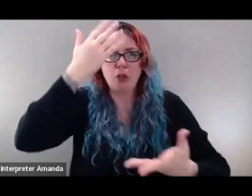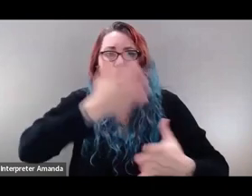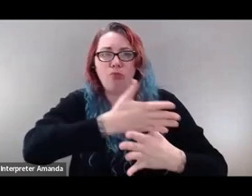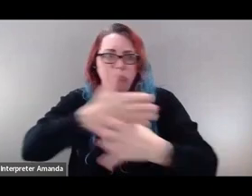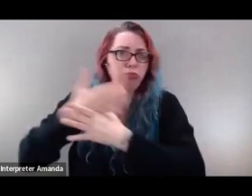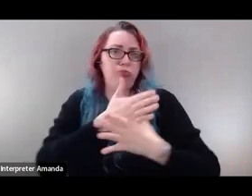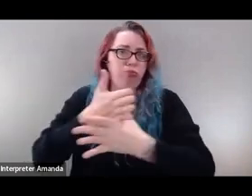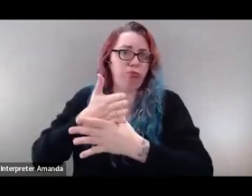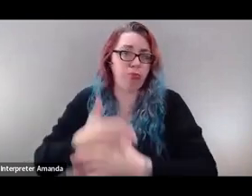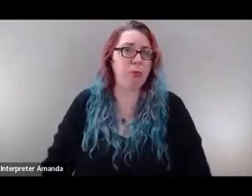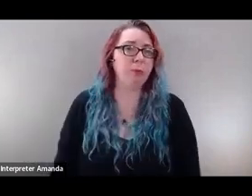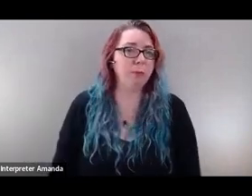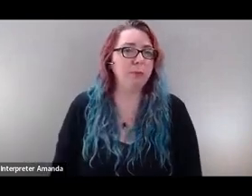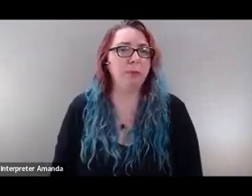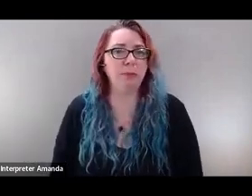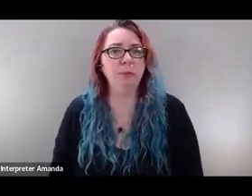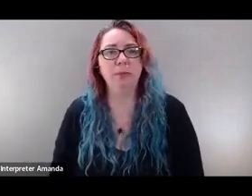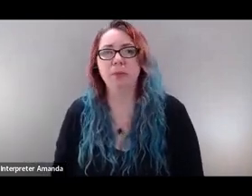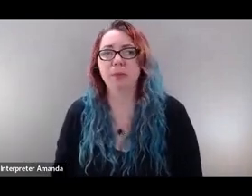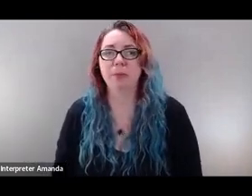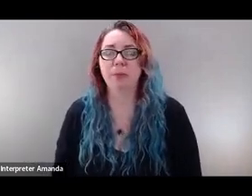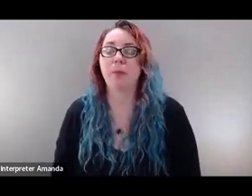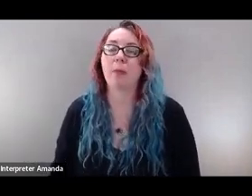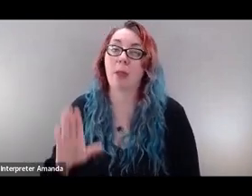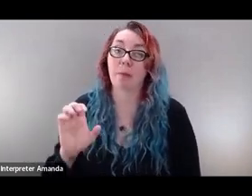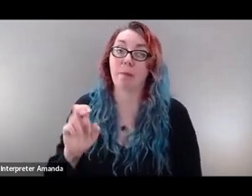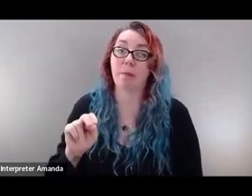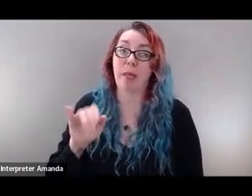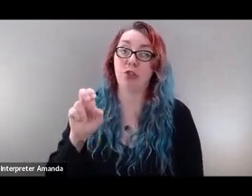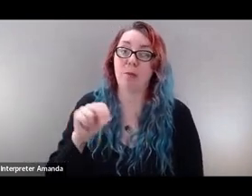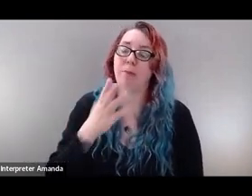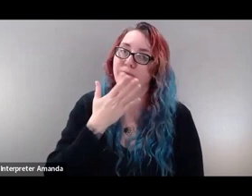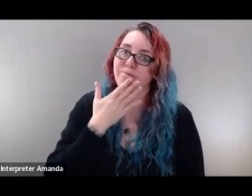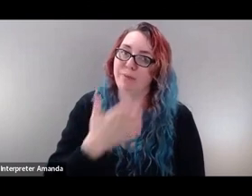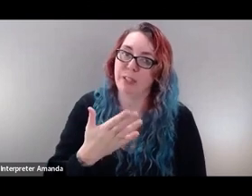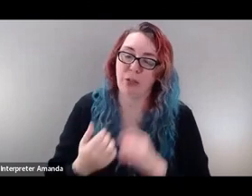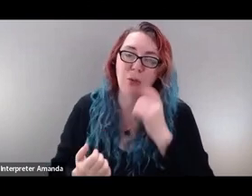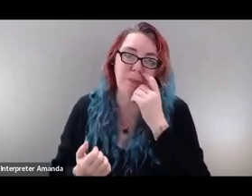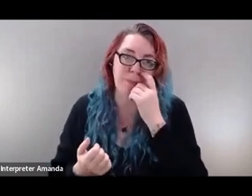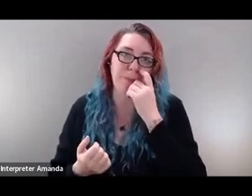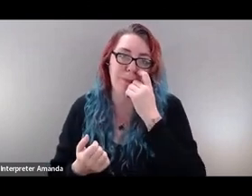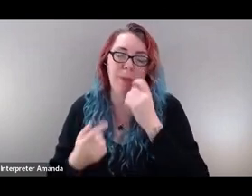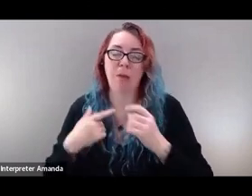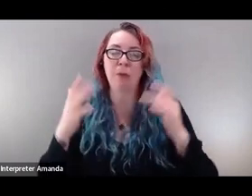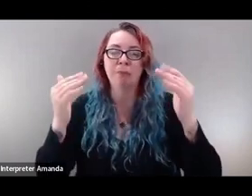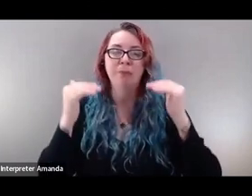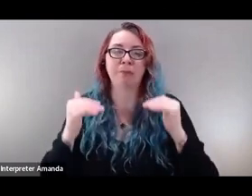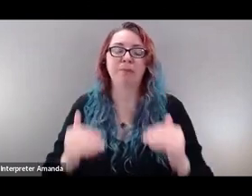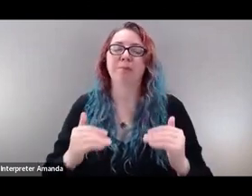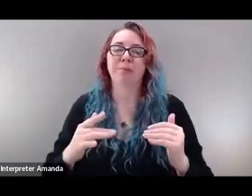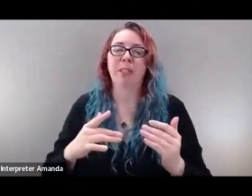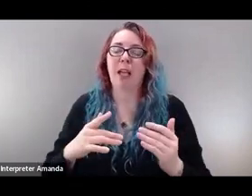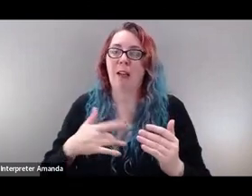much. And I'll use that as a segue to our second conversation. So, you know, it's a 2-hour event. Things will go very